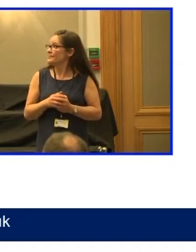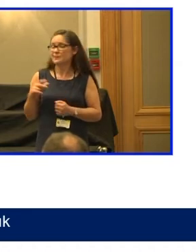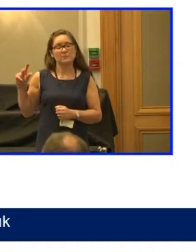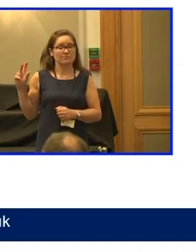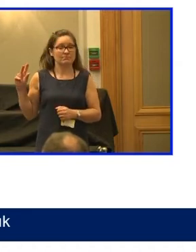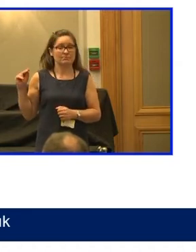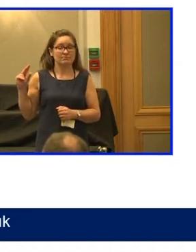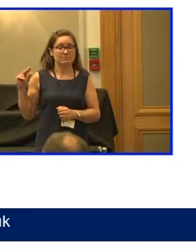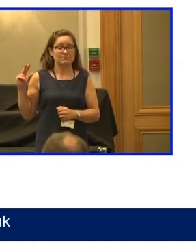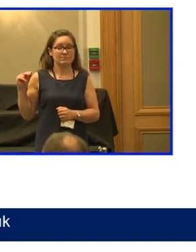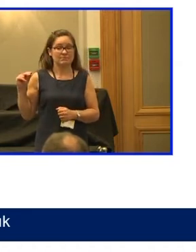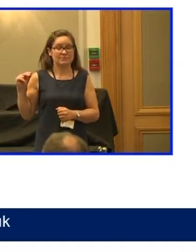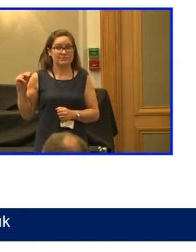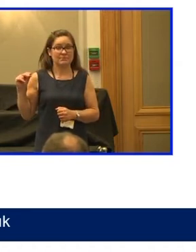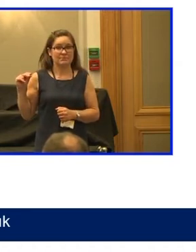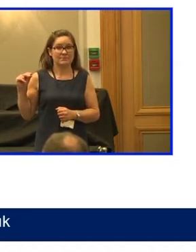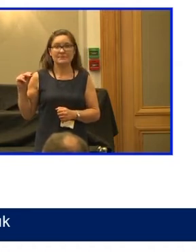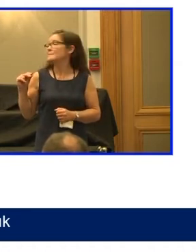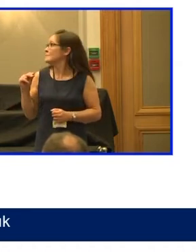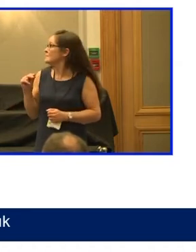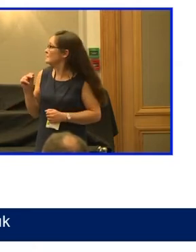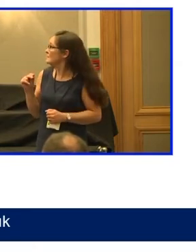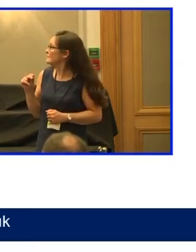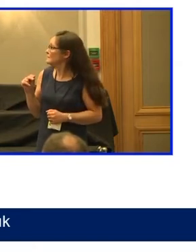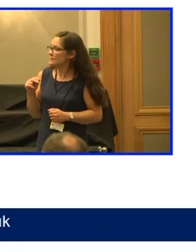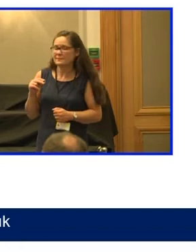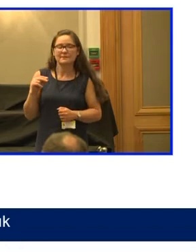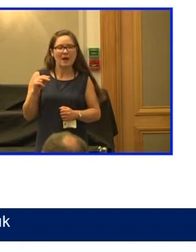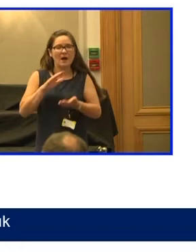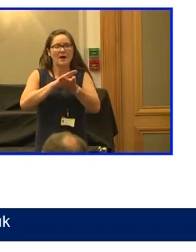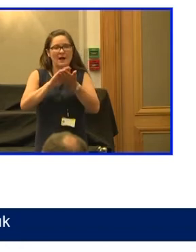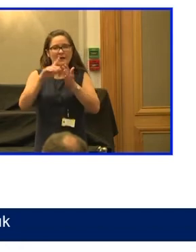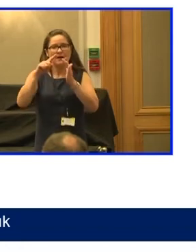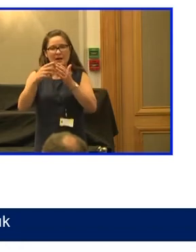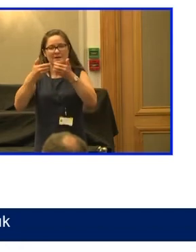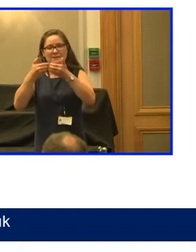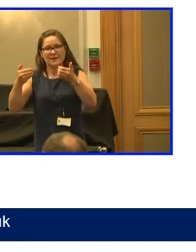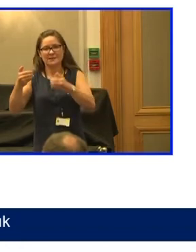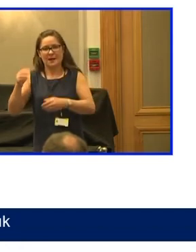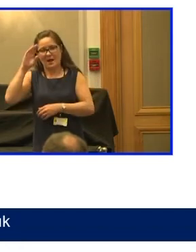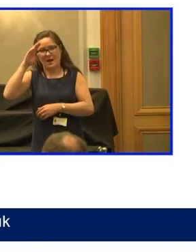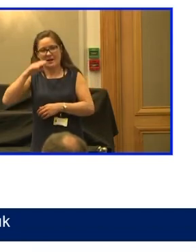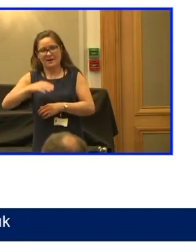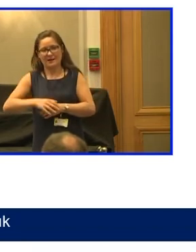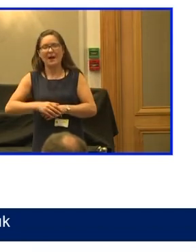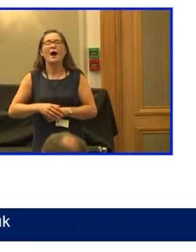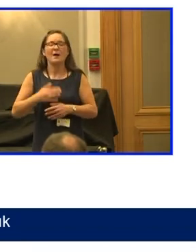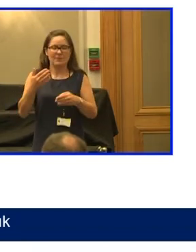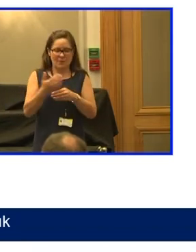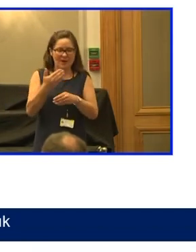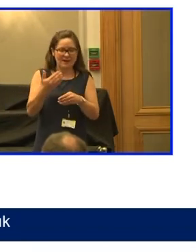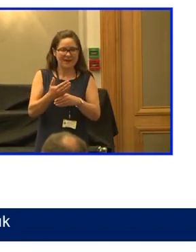And then, if it wants to read. Cap H. Page, I. Space, hi. That's better, now it's working. Took a little while,